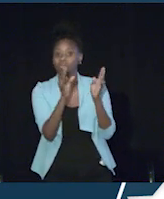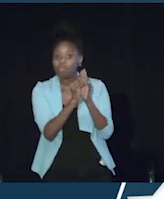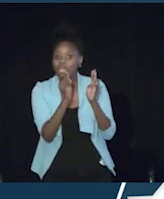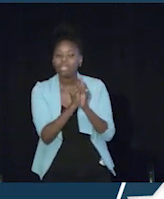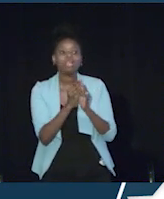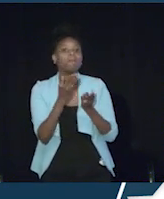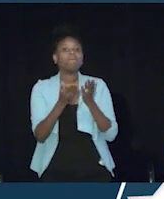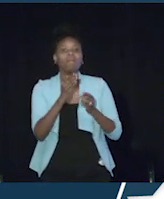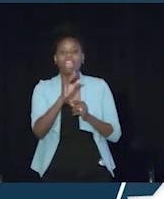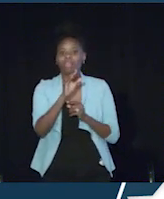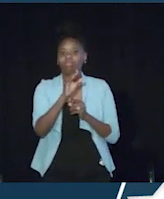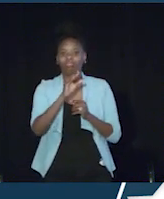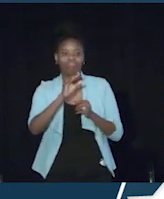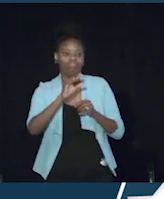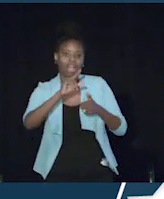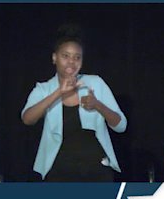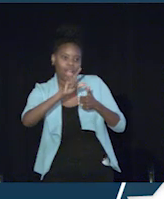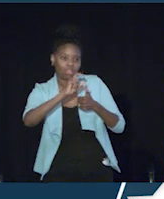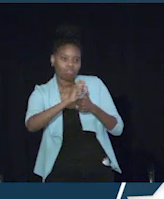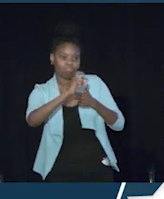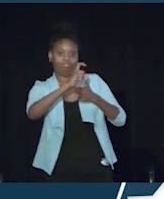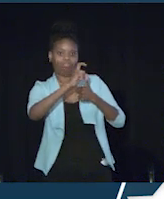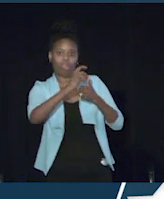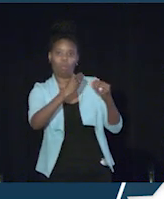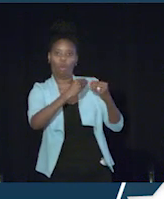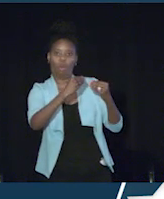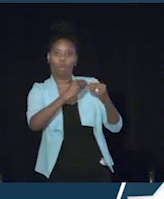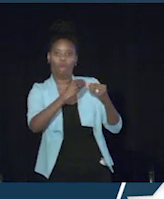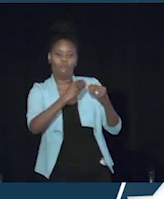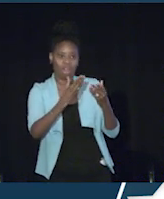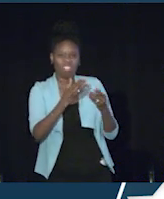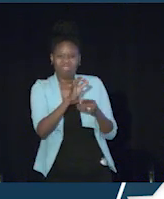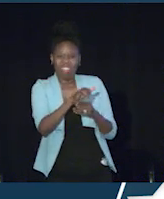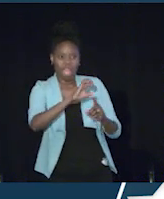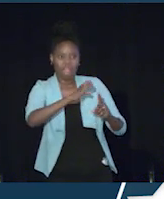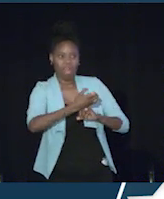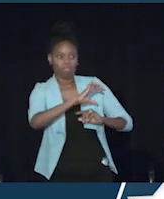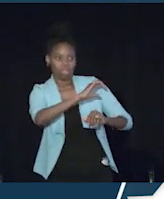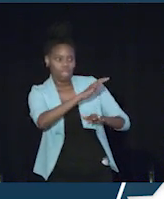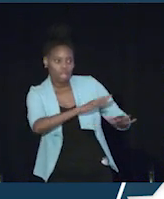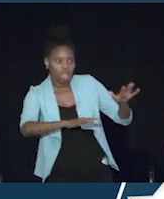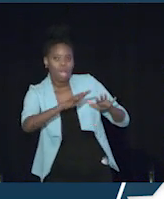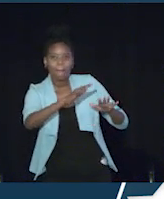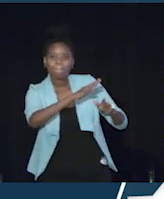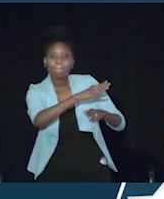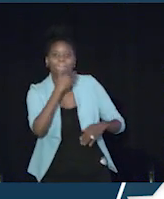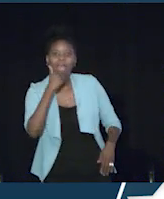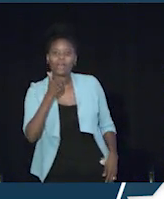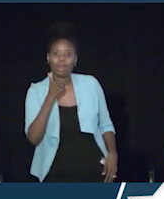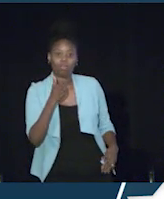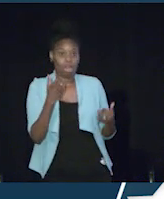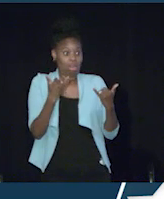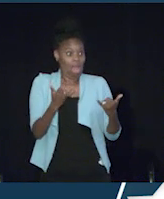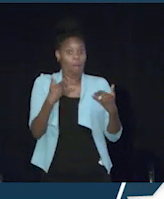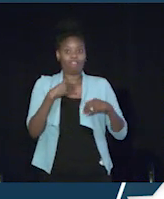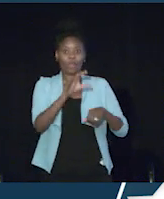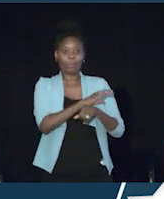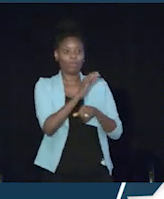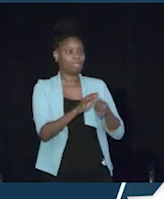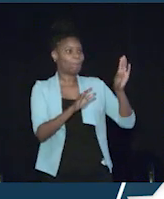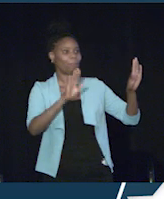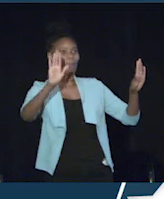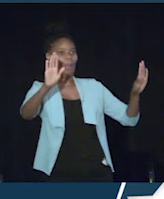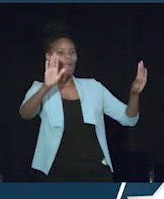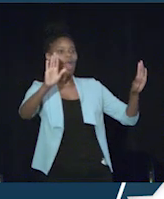font, spacing changes. I got a large monitor. Actually, I have 2 monitors now. I'm really happy about that. It